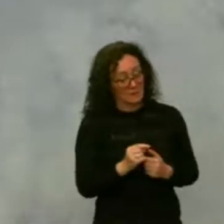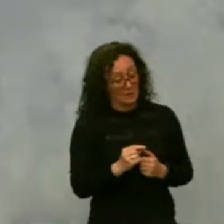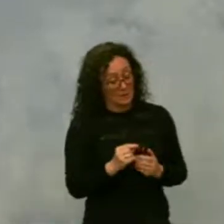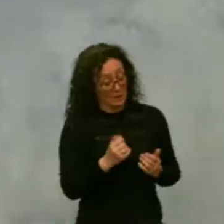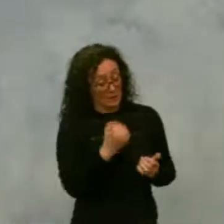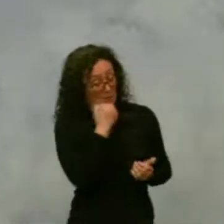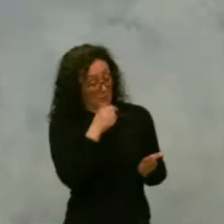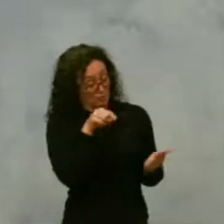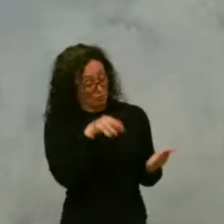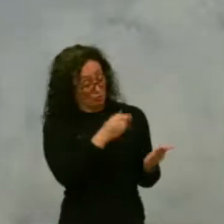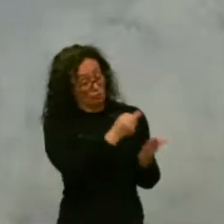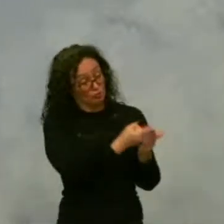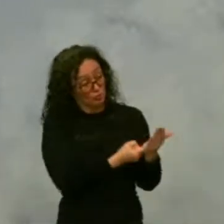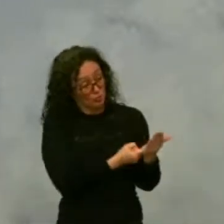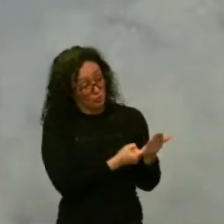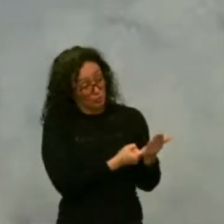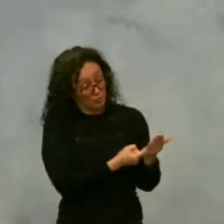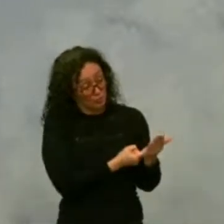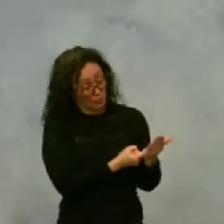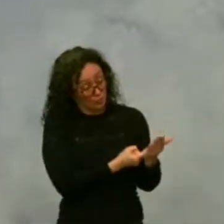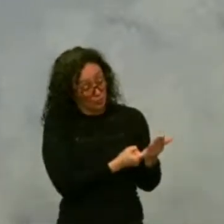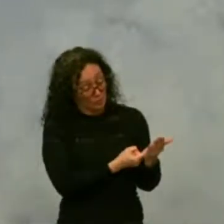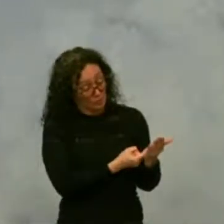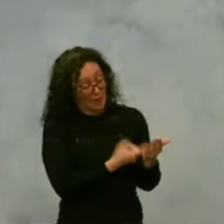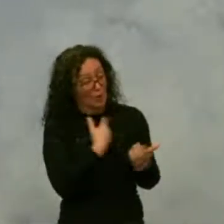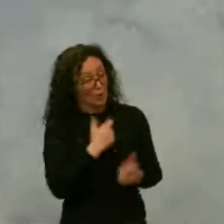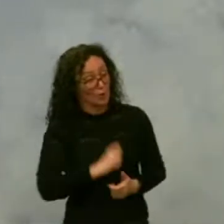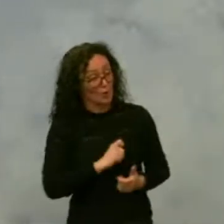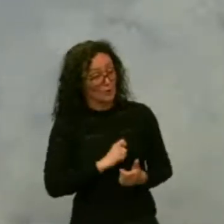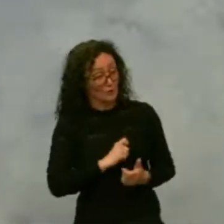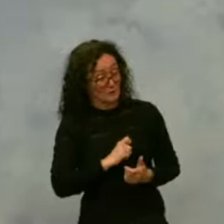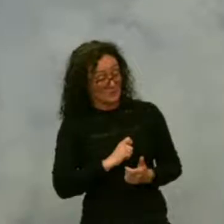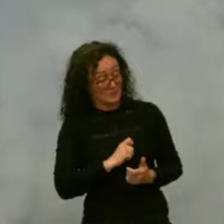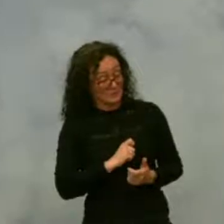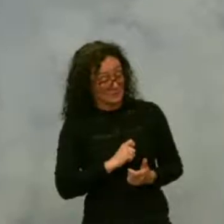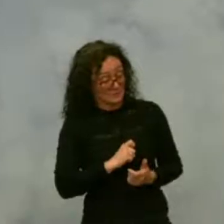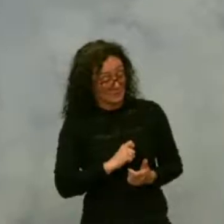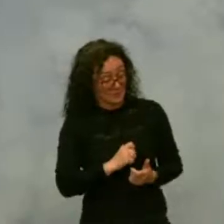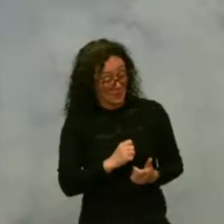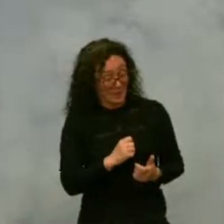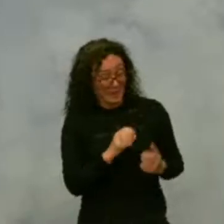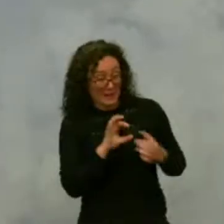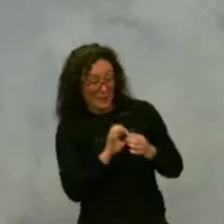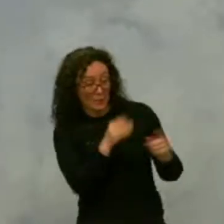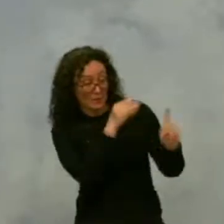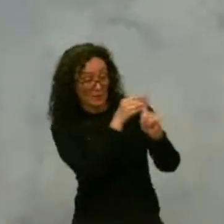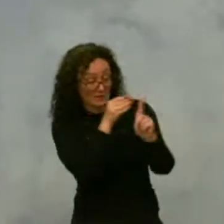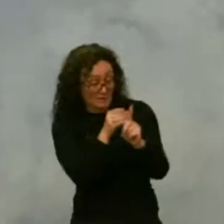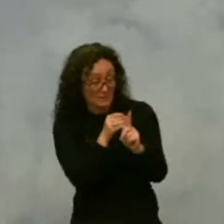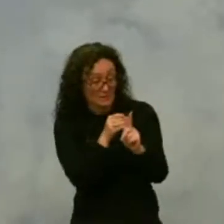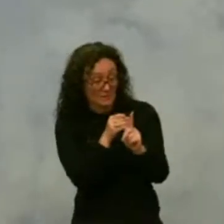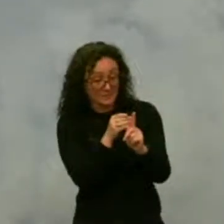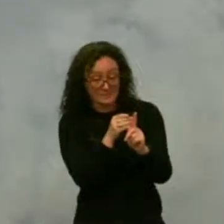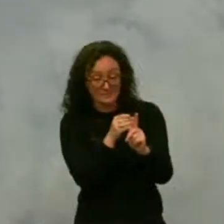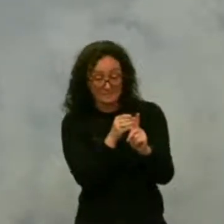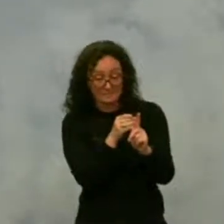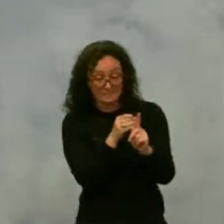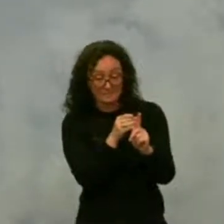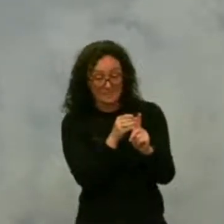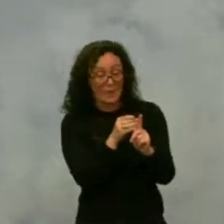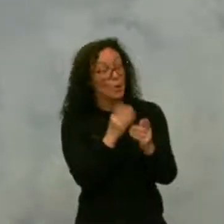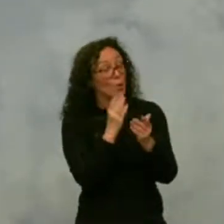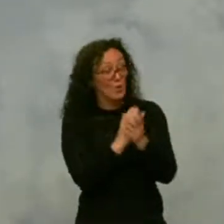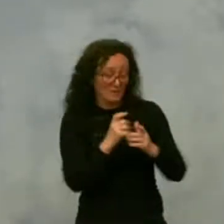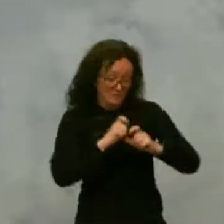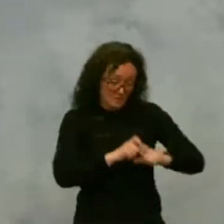today at a level of confidence in terms of our current performance in relation to the targets as they stand. It's something clearly we have to keep under